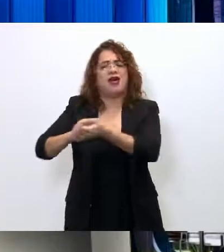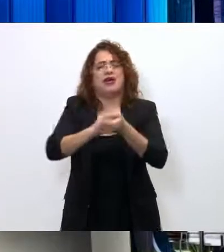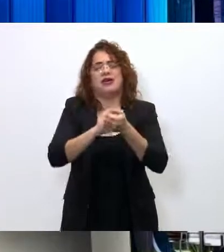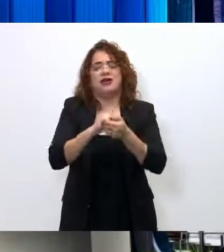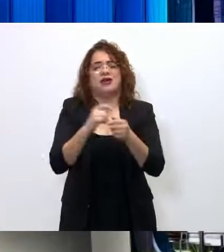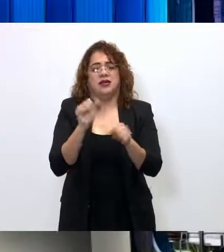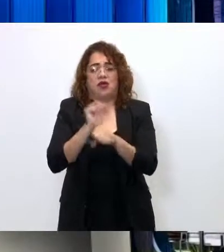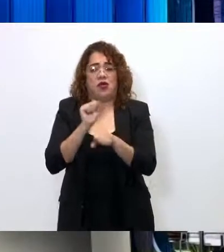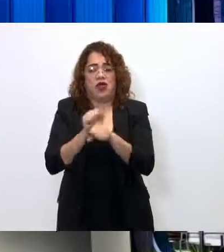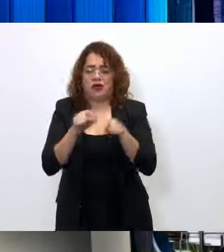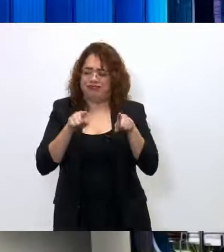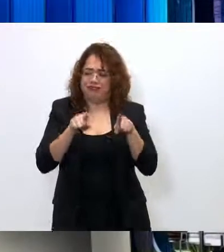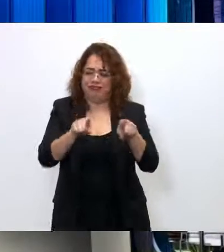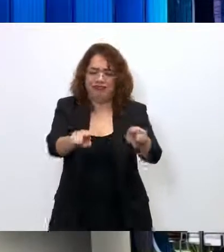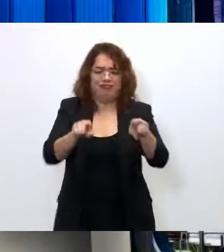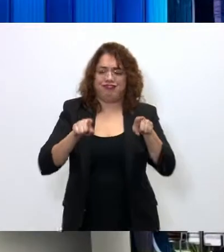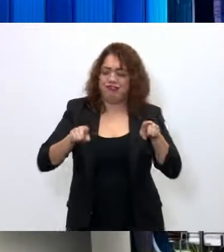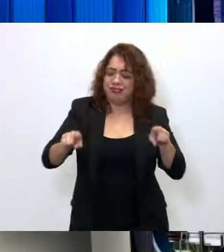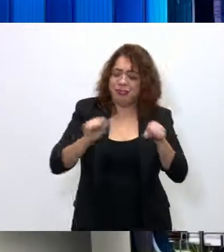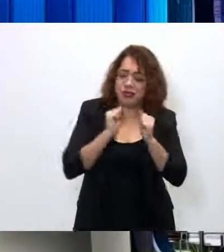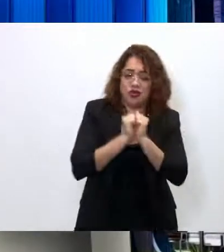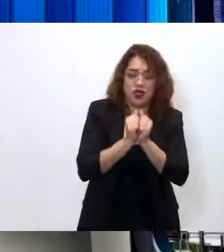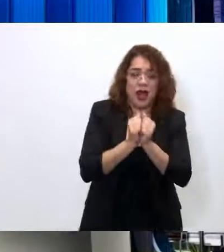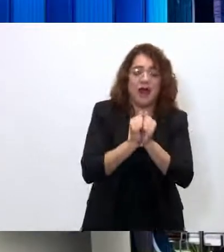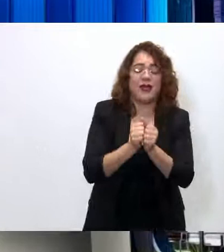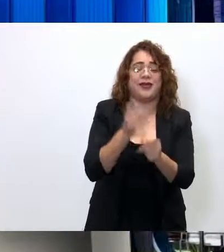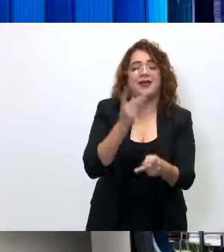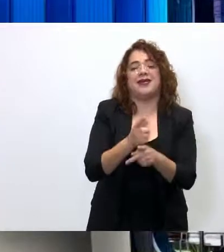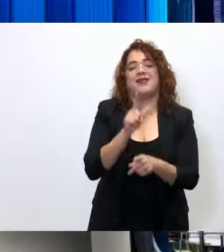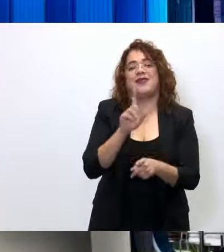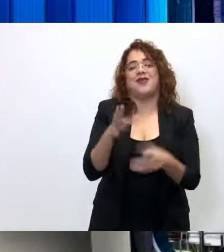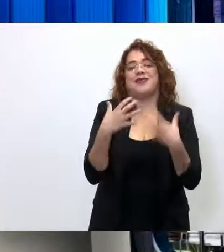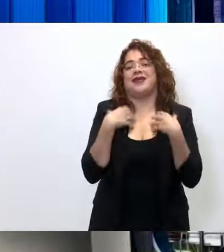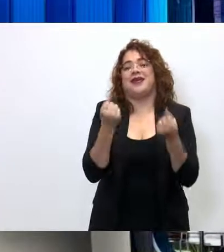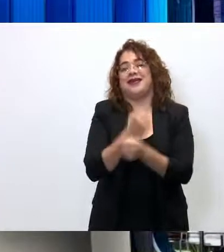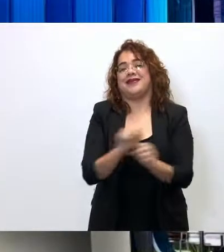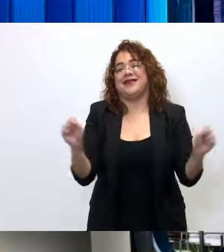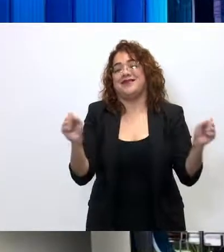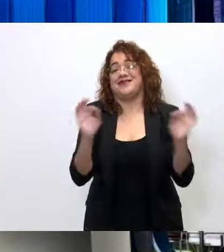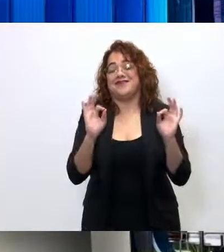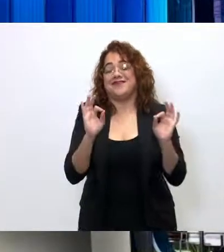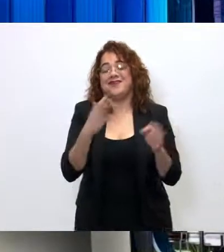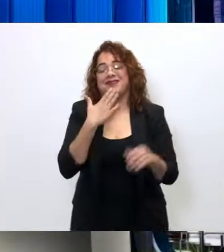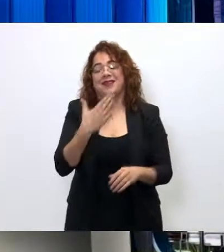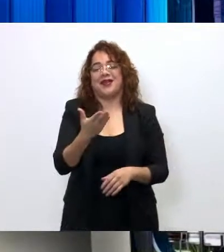keep Long Beach healthy and safe. And with that, I'll turn it back to the mayor. Thank you.